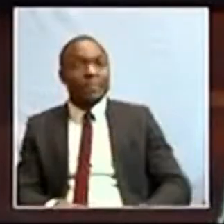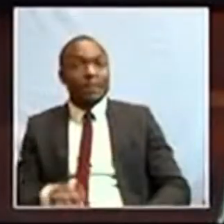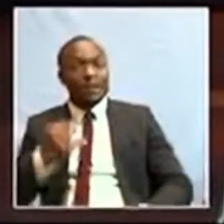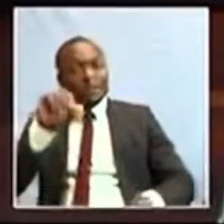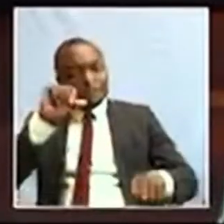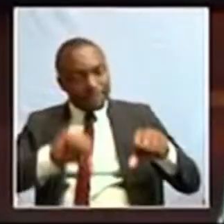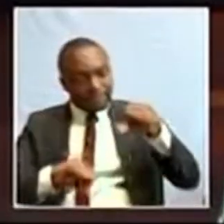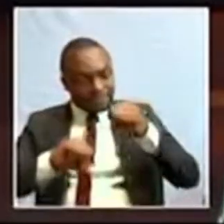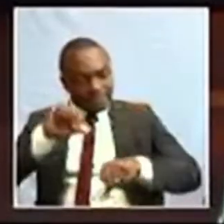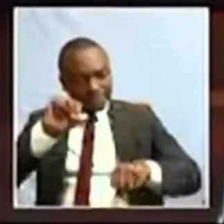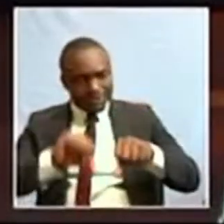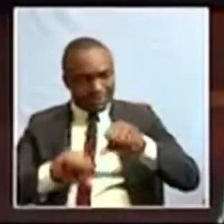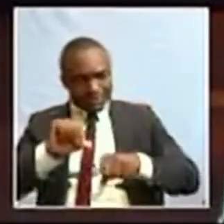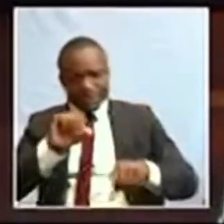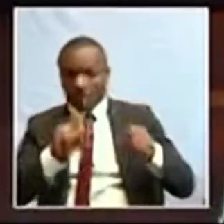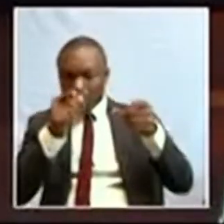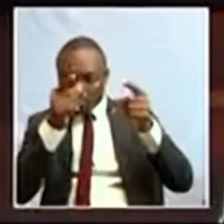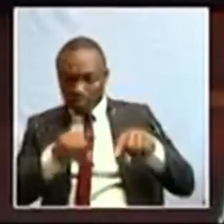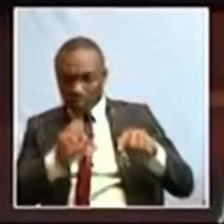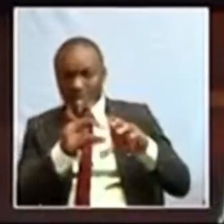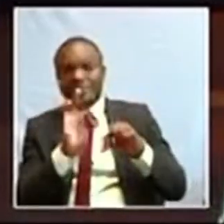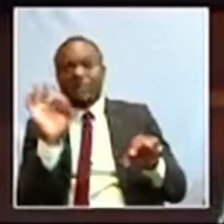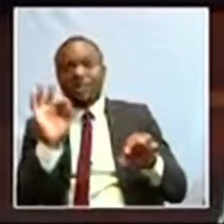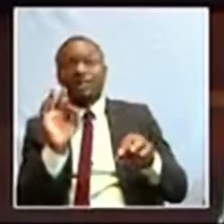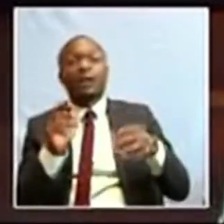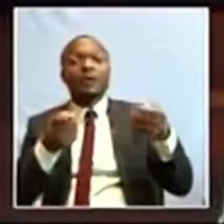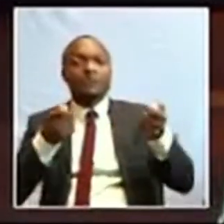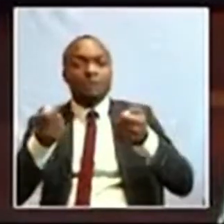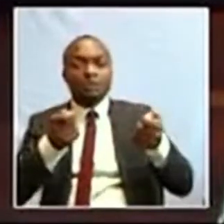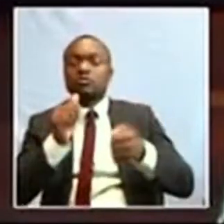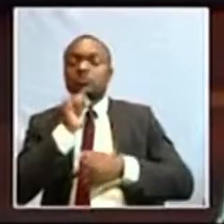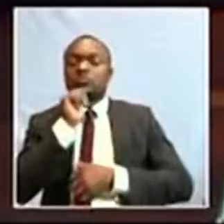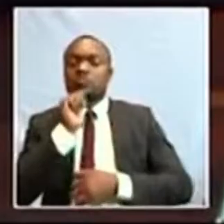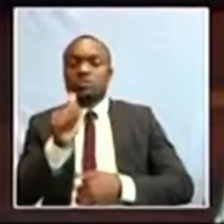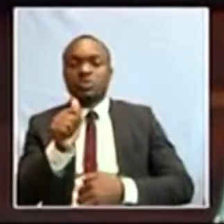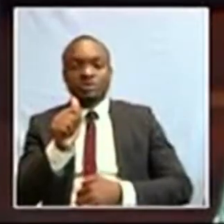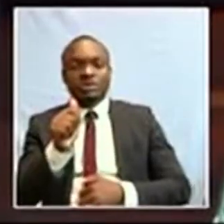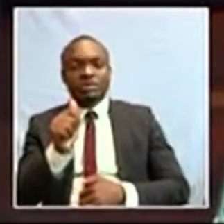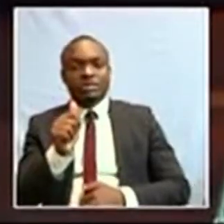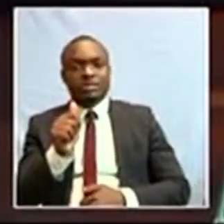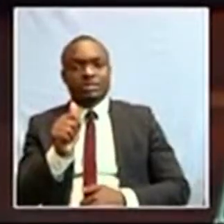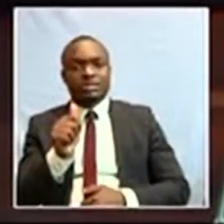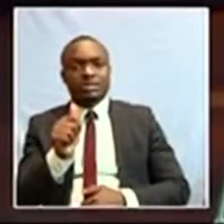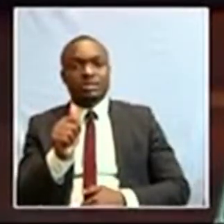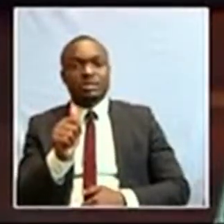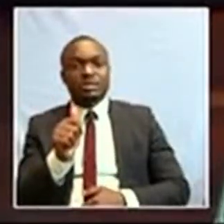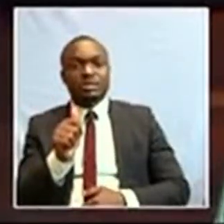audit, I think that was when it was discovered that the vehicle was not at the